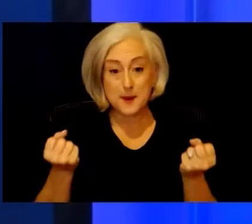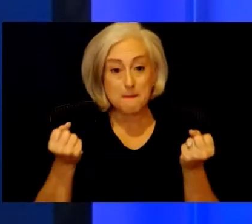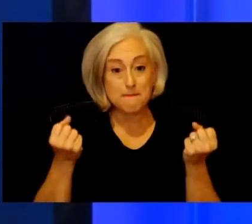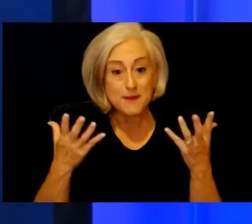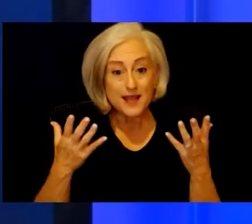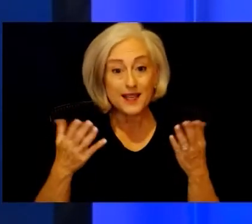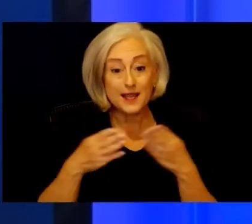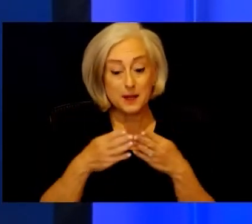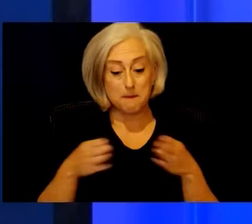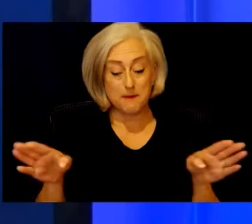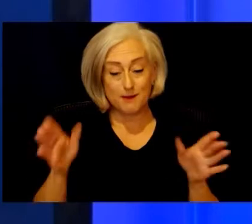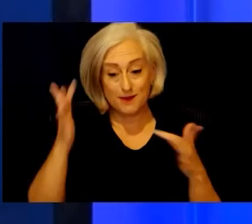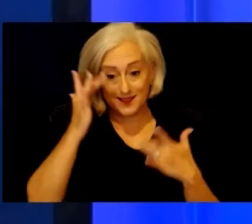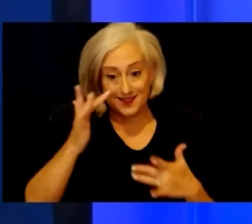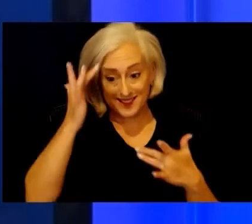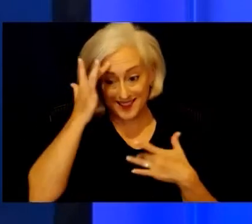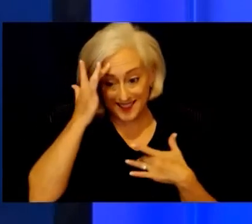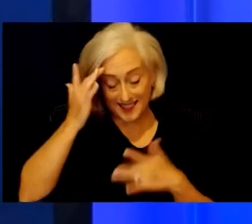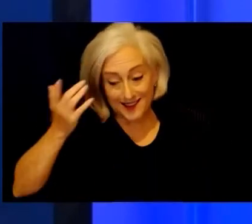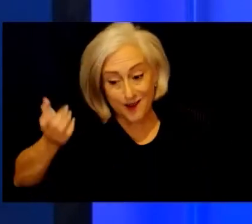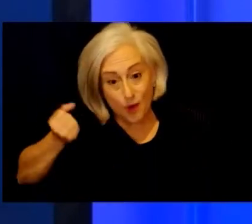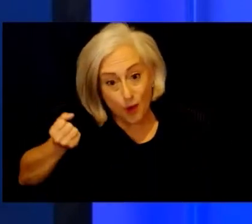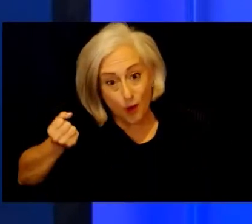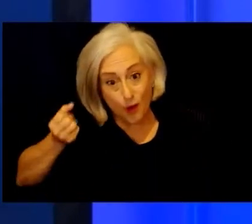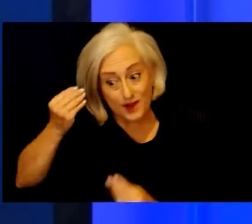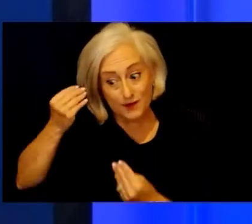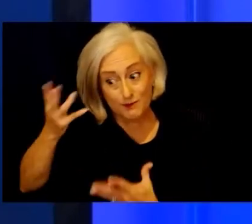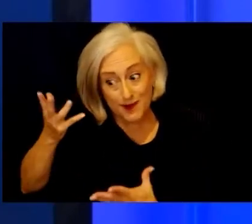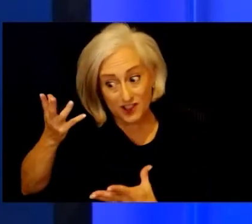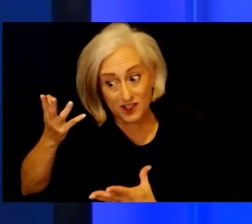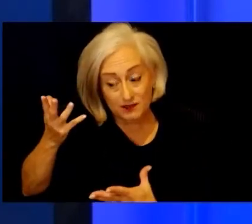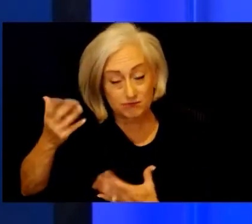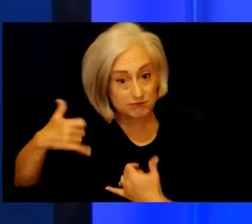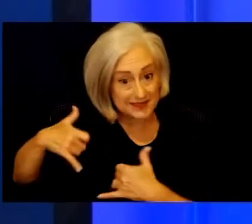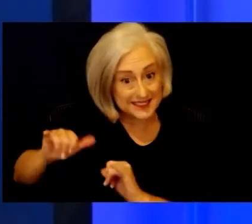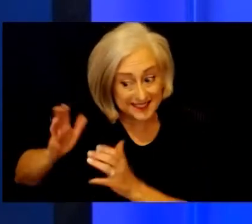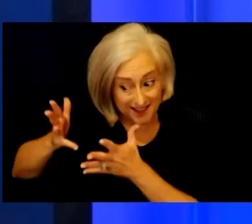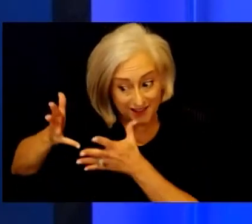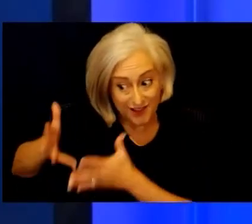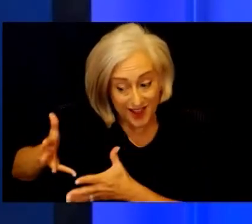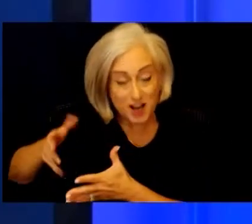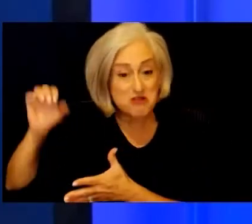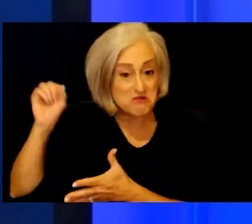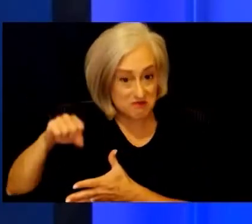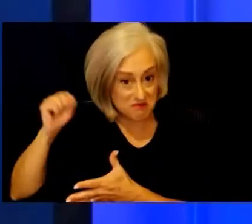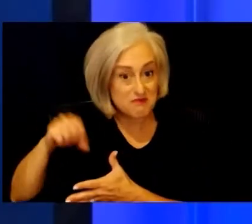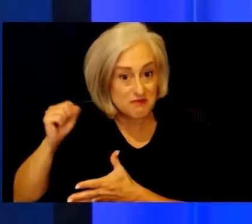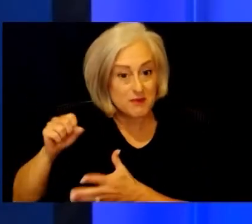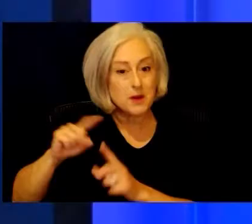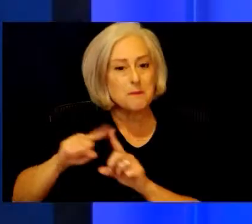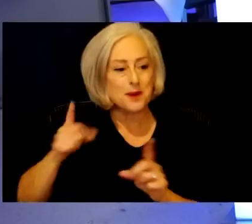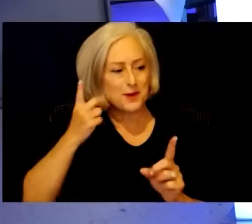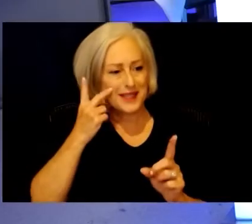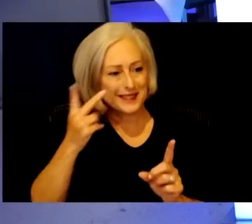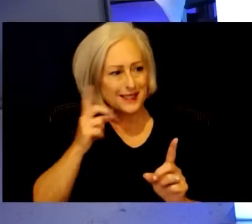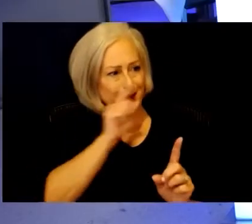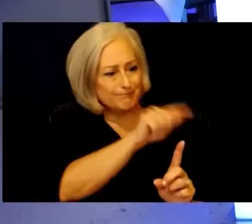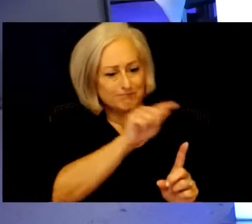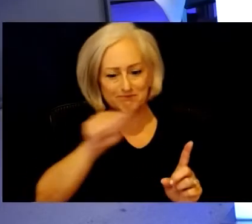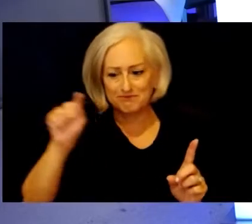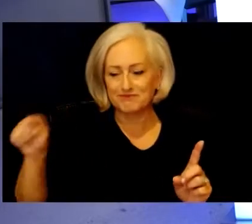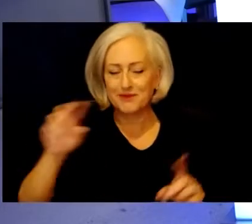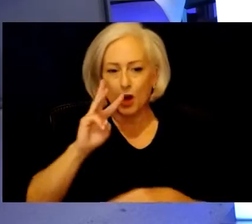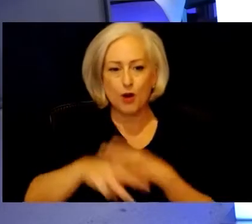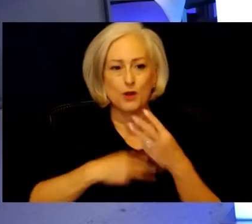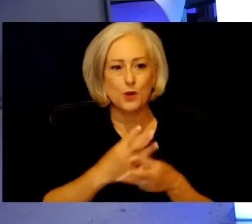even though they never went away, and we have seen evidence of this throughout the world. Today, my special guest is Dr. Kellie Wark,